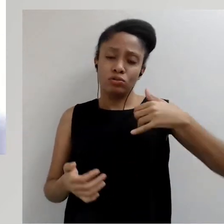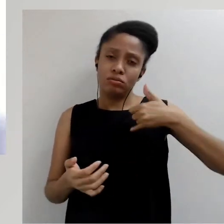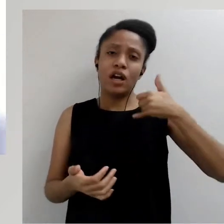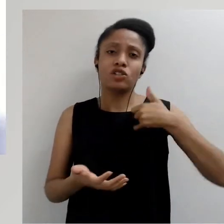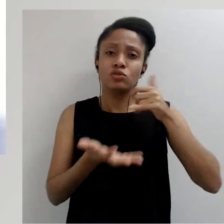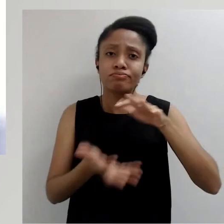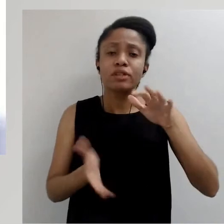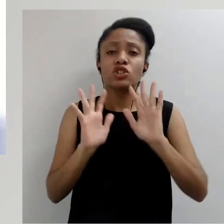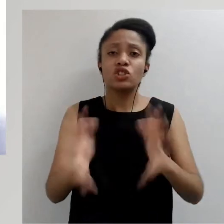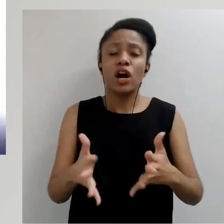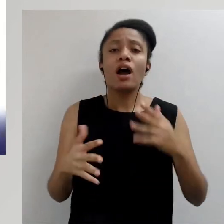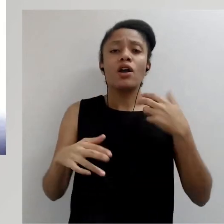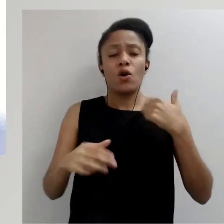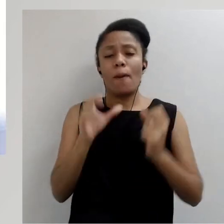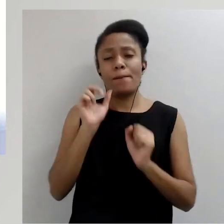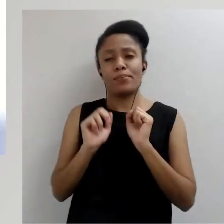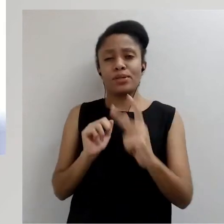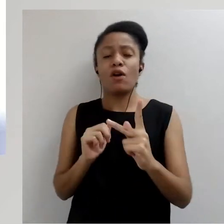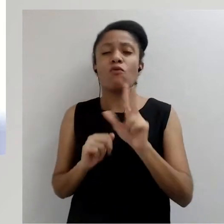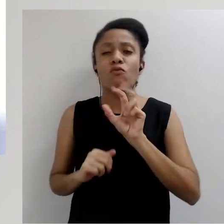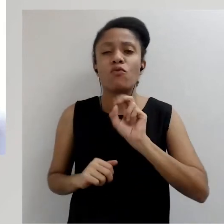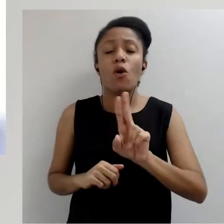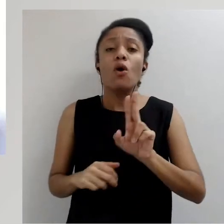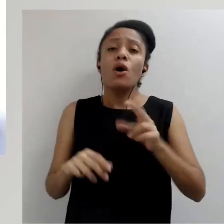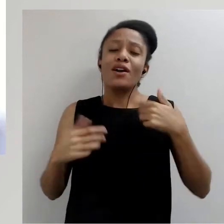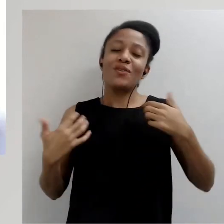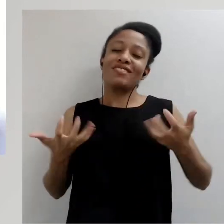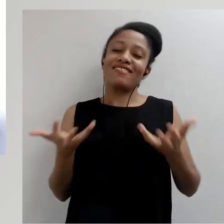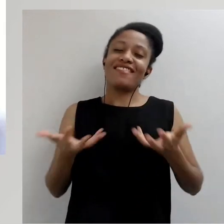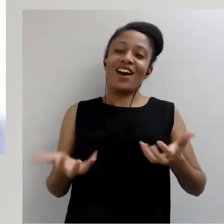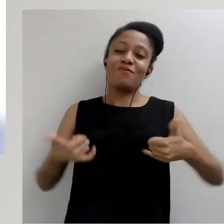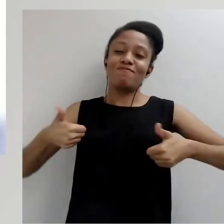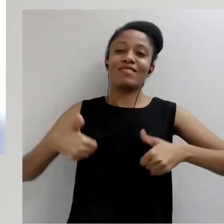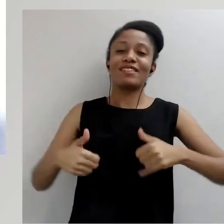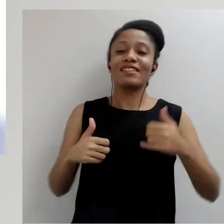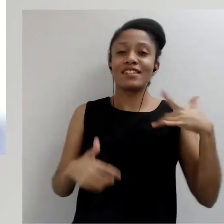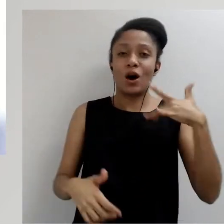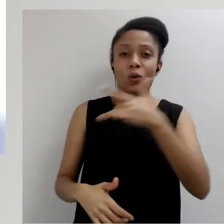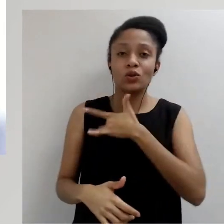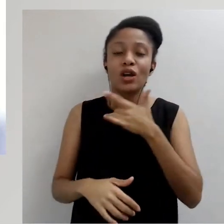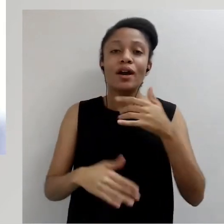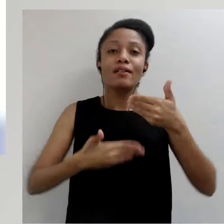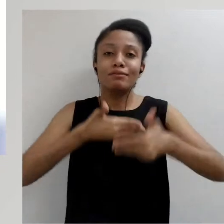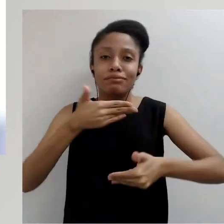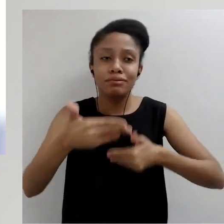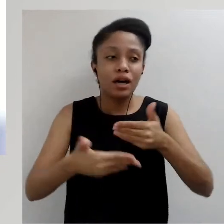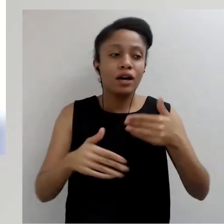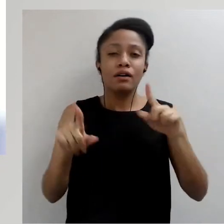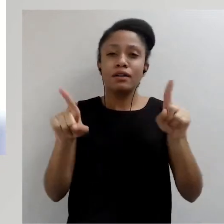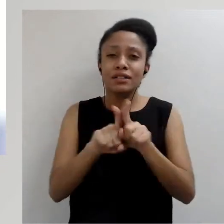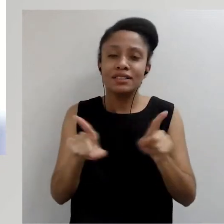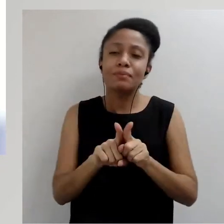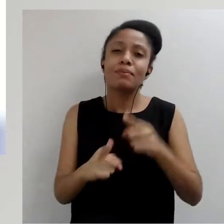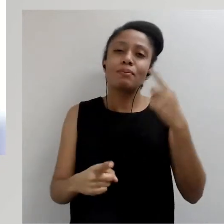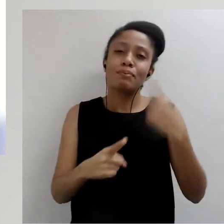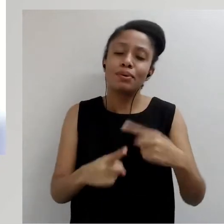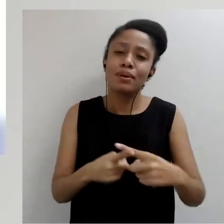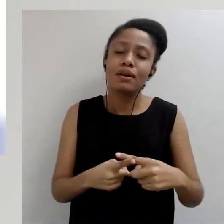in 7 years, I'll be 80 years old. I need to retire. I know that, but I hope I will be